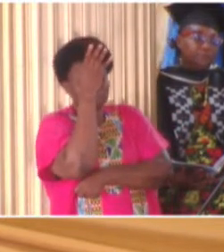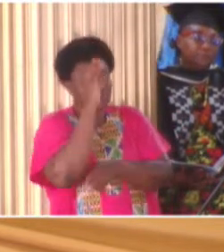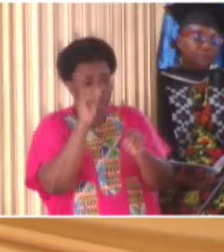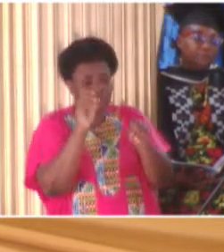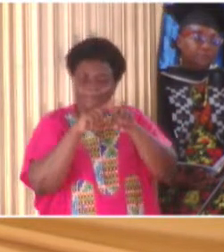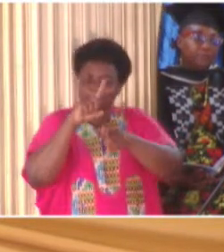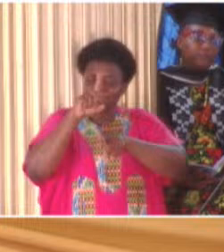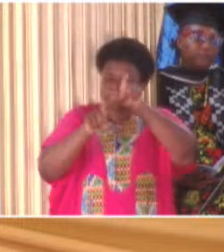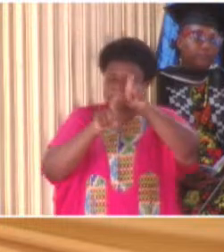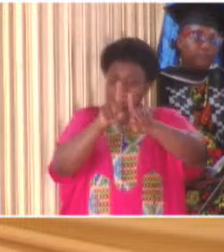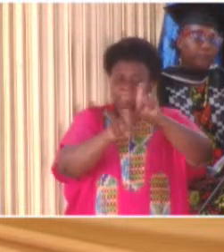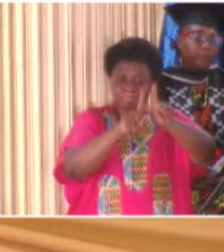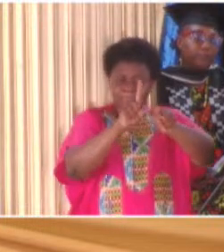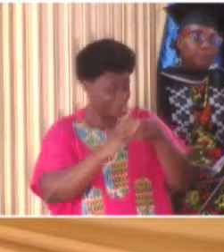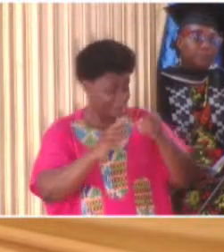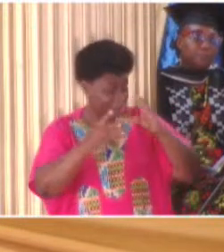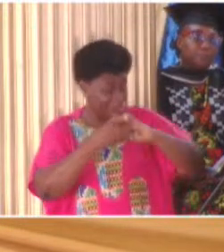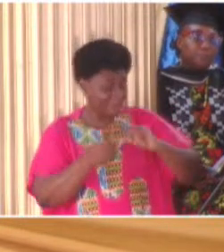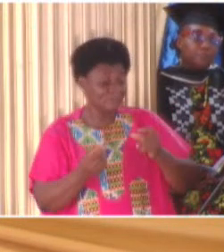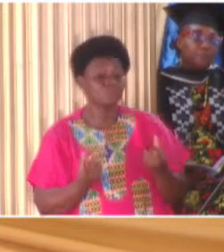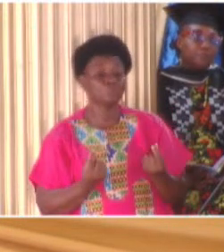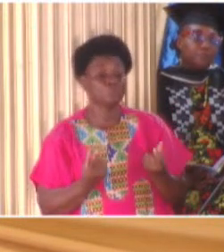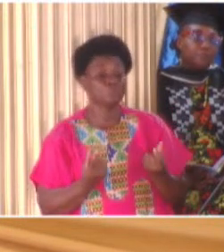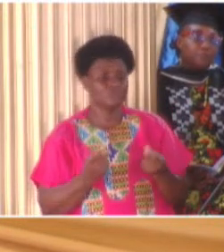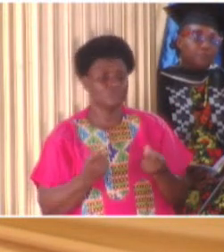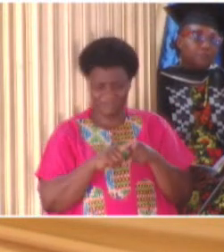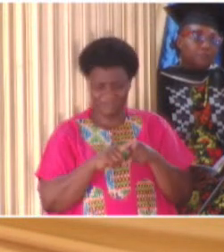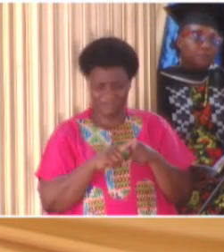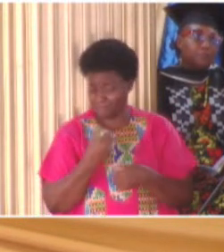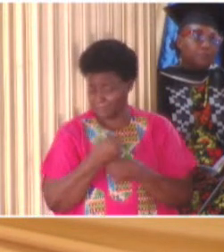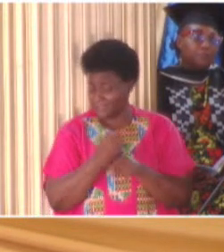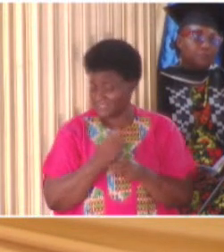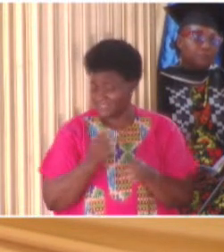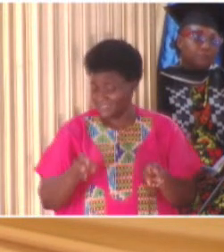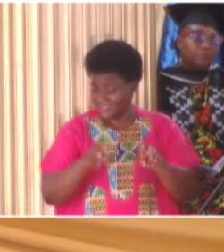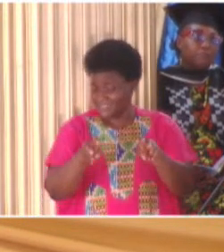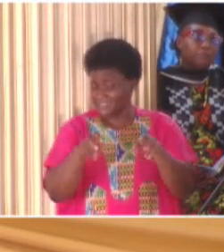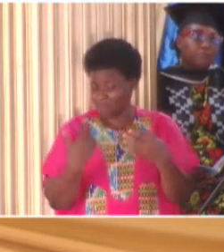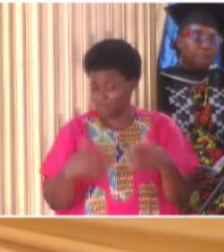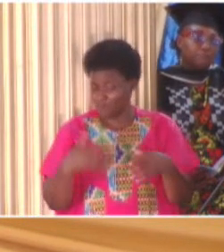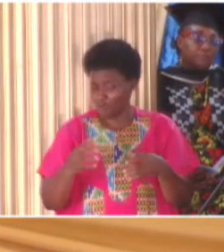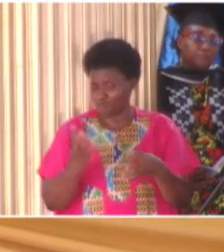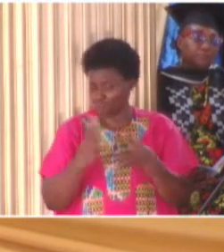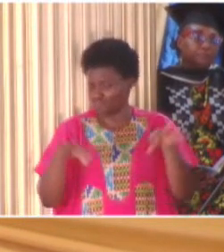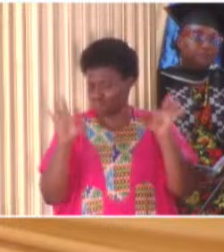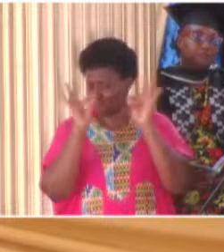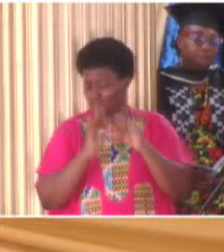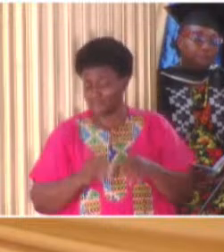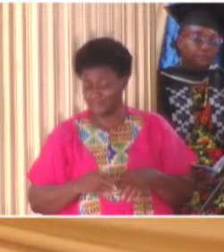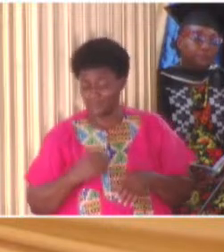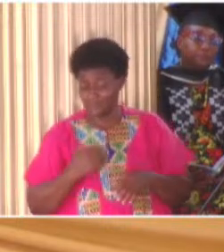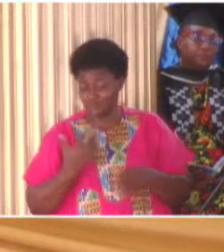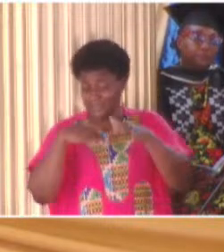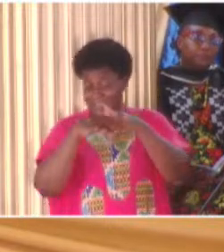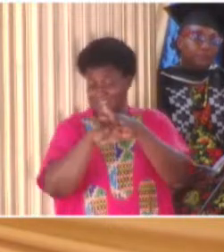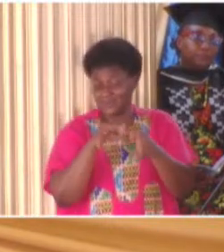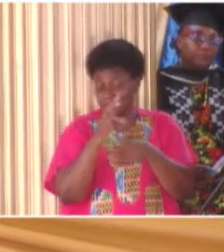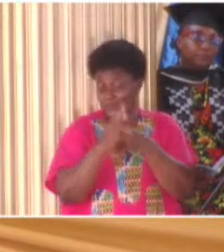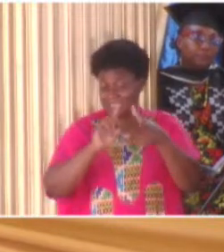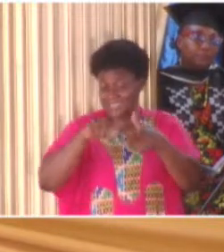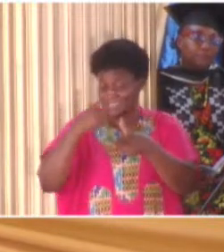questioning, innovating, and that makes the journey even more meaningful. As we step into the next